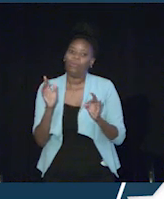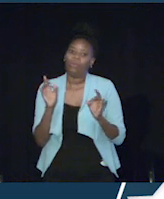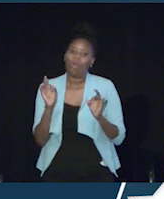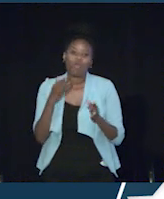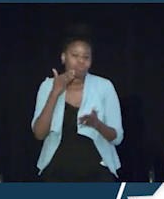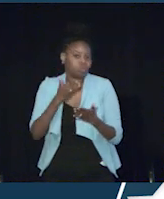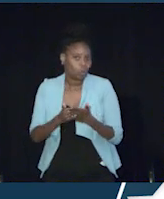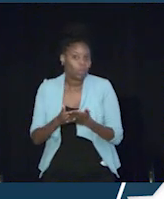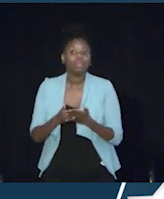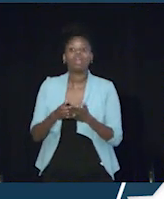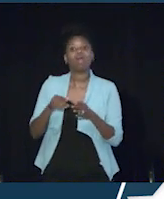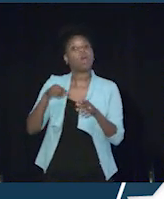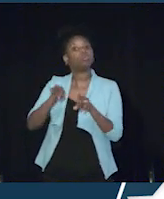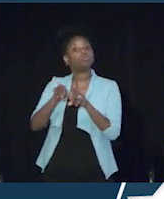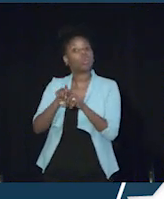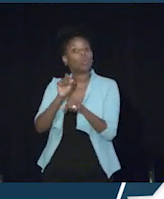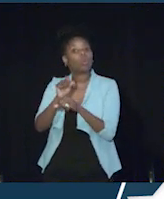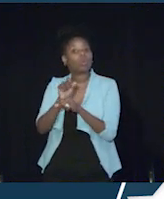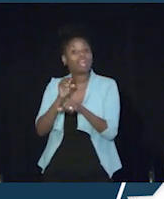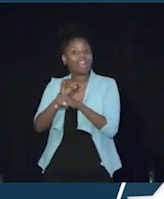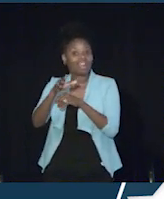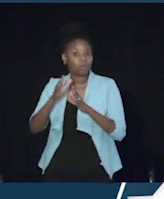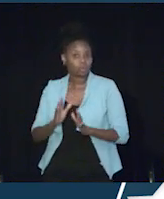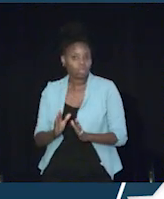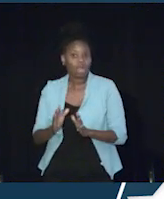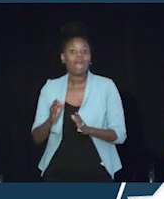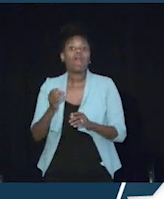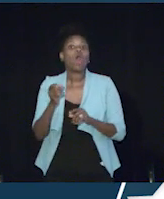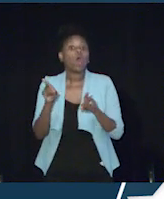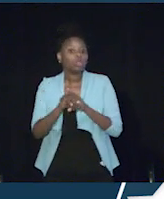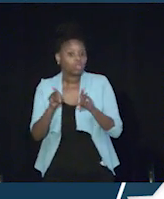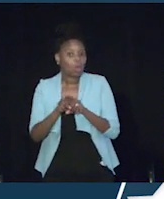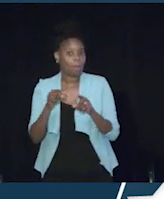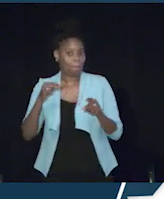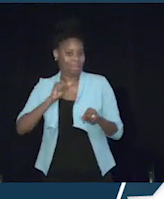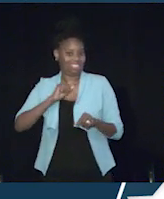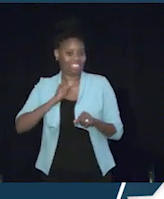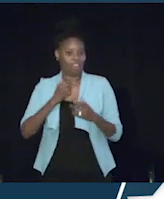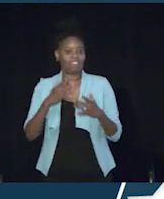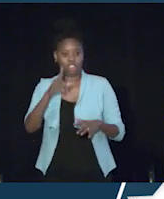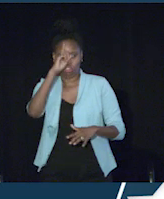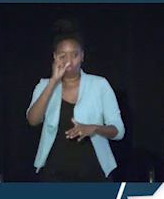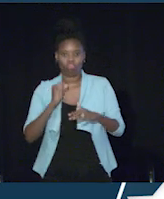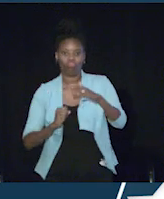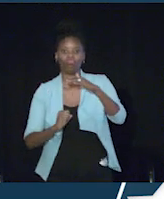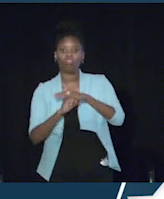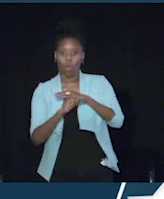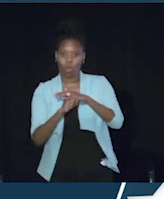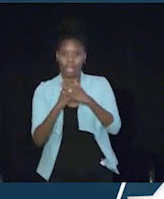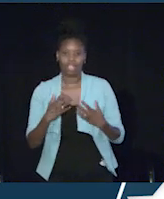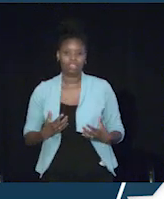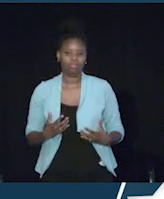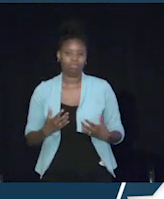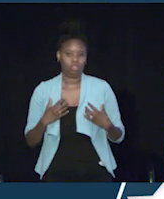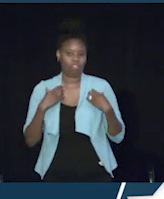counselor, and I'm a stroke survivor. So this is my story. So